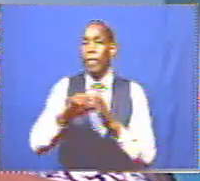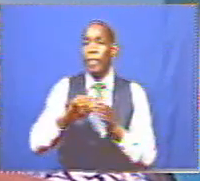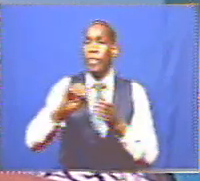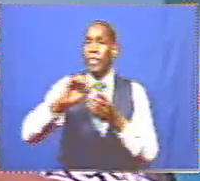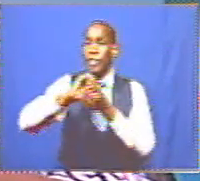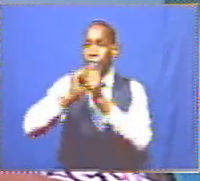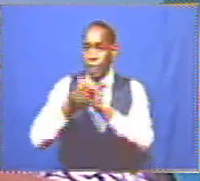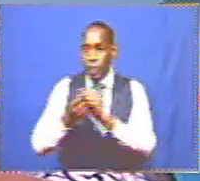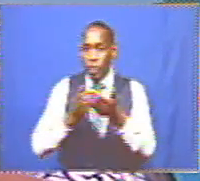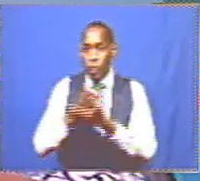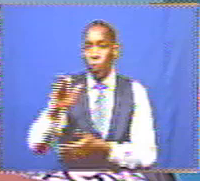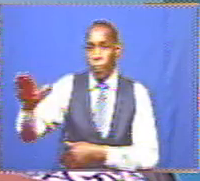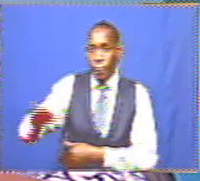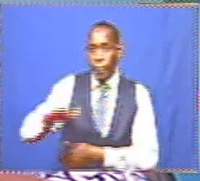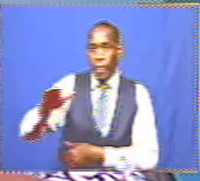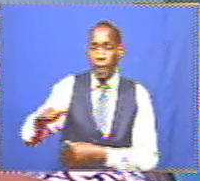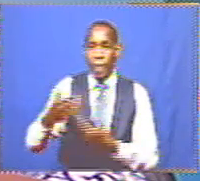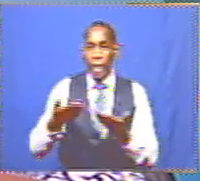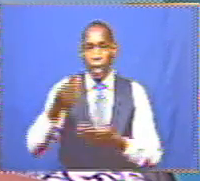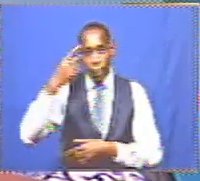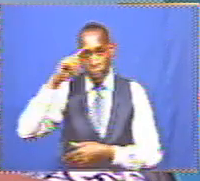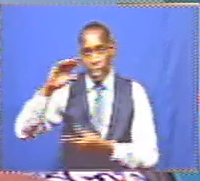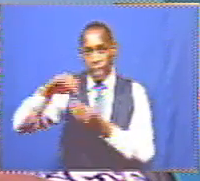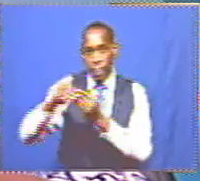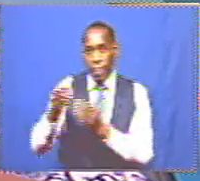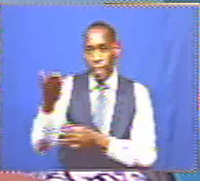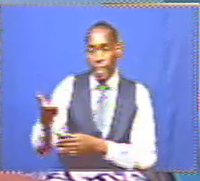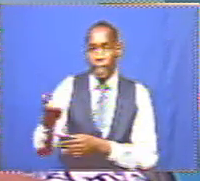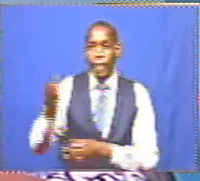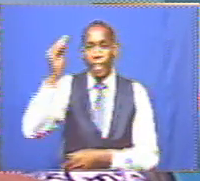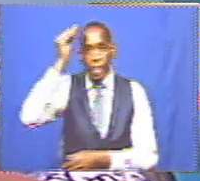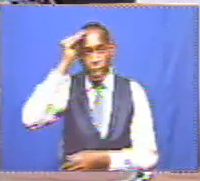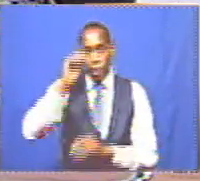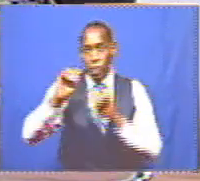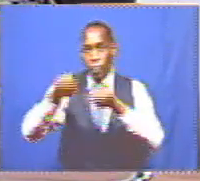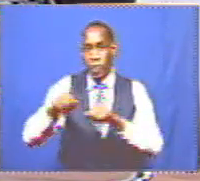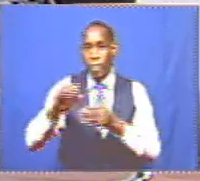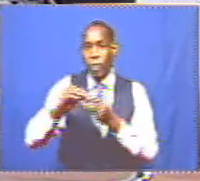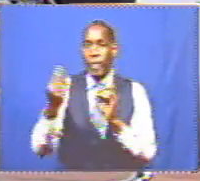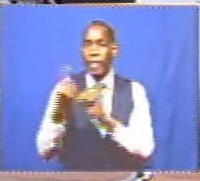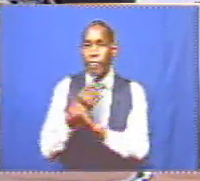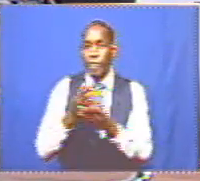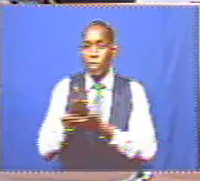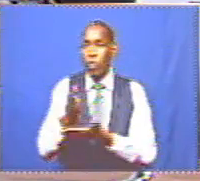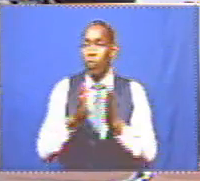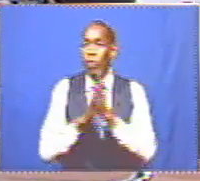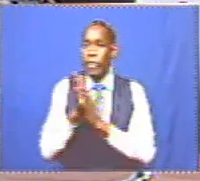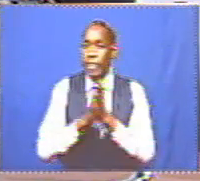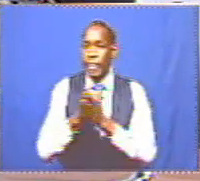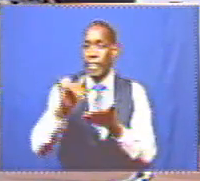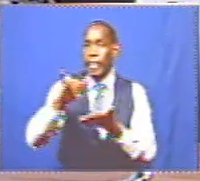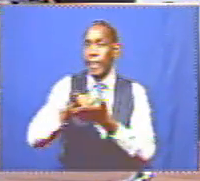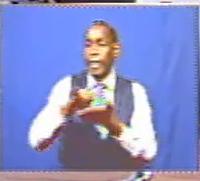Parliament. And that's where policies are made, and that's where education, one can make a difference in terms of your passion. And that